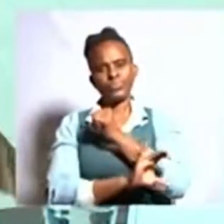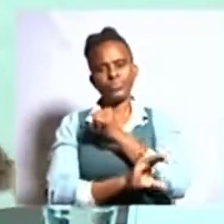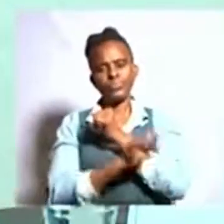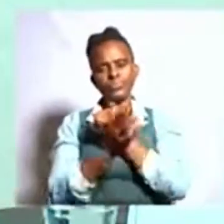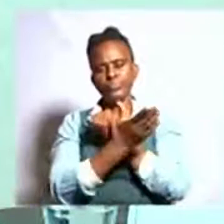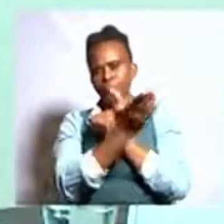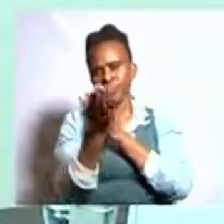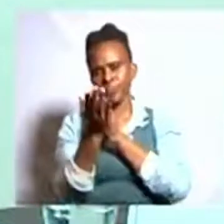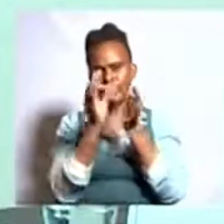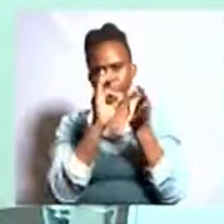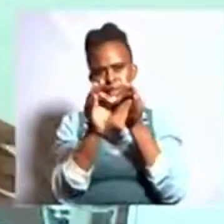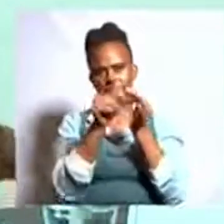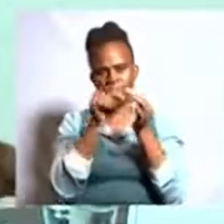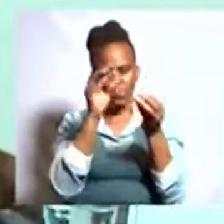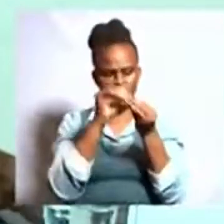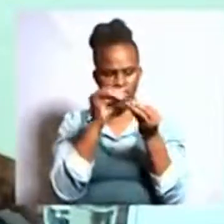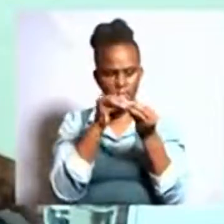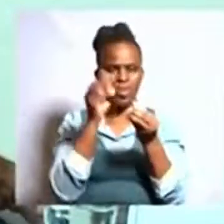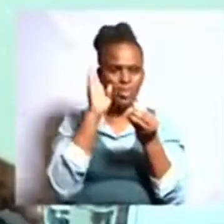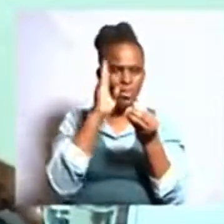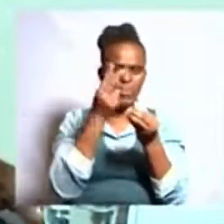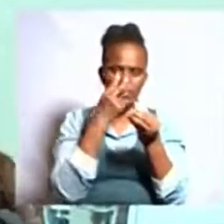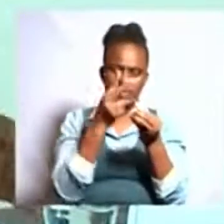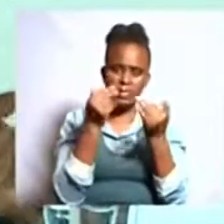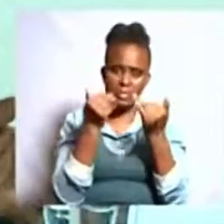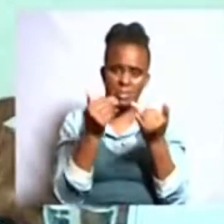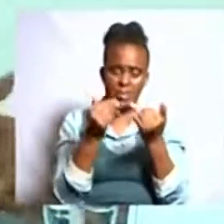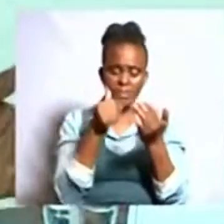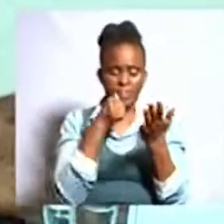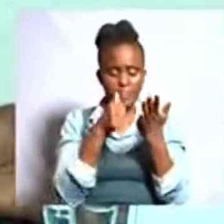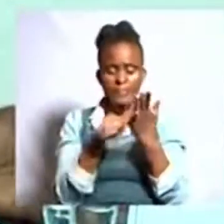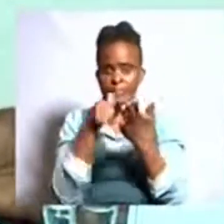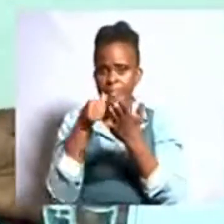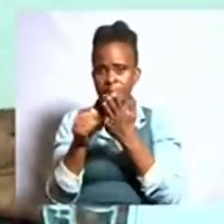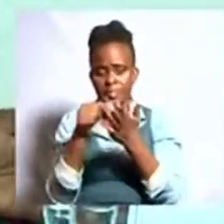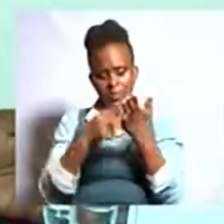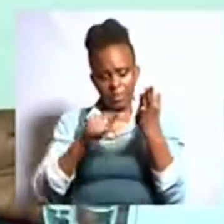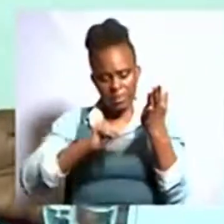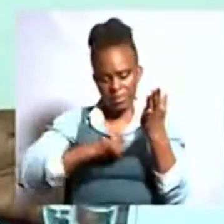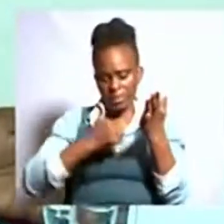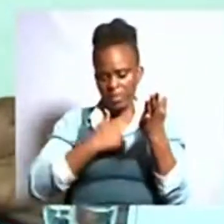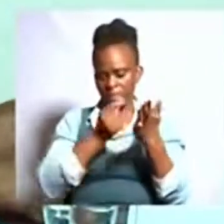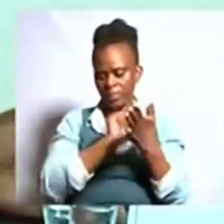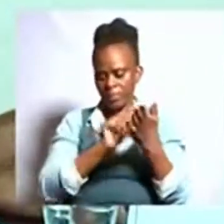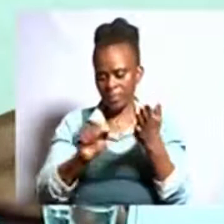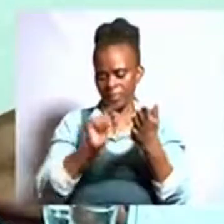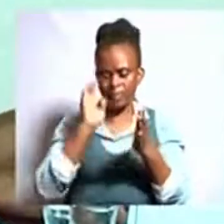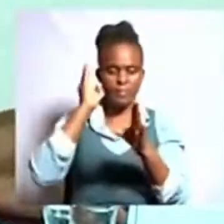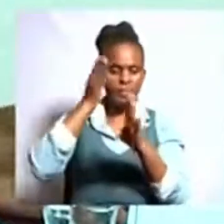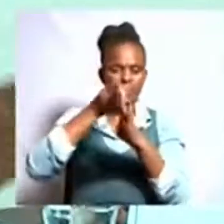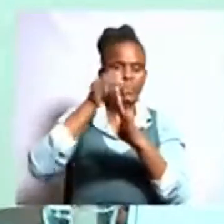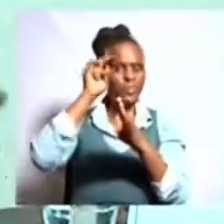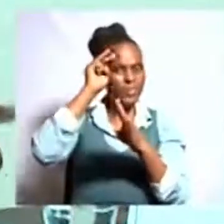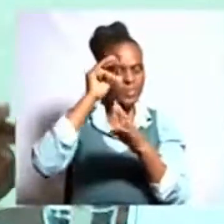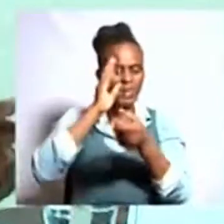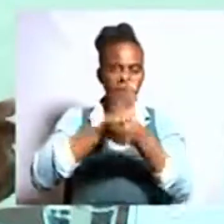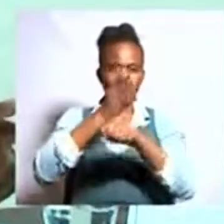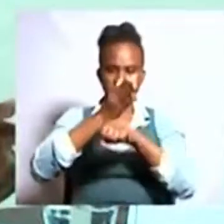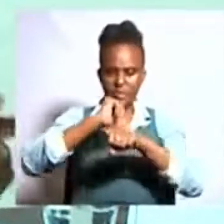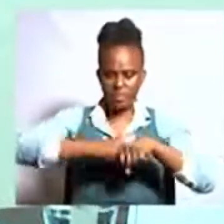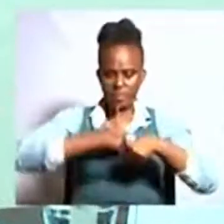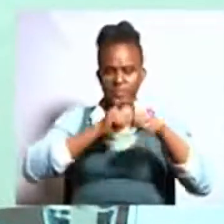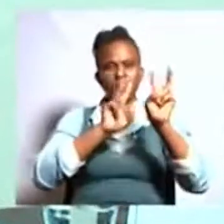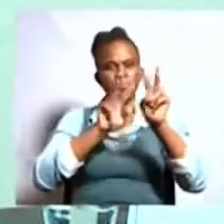There, if you go further, we're going to see the letters that we have written to the ministry after we